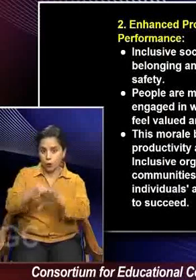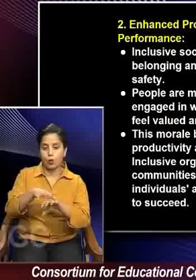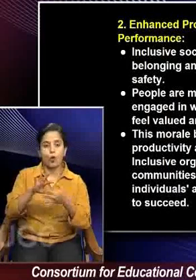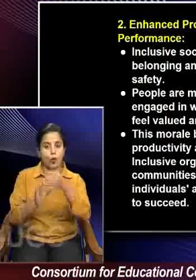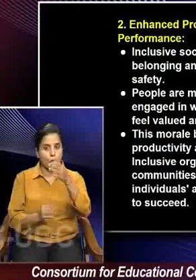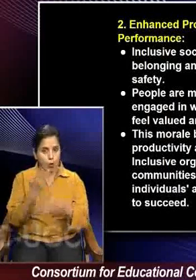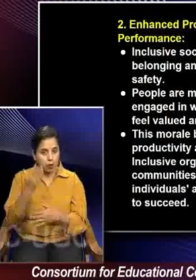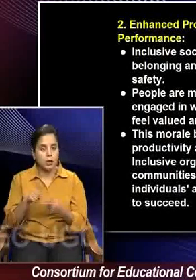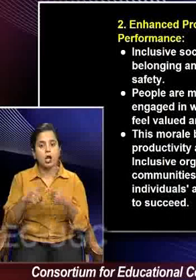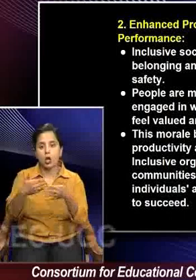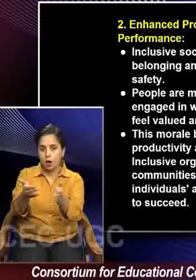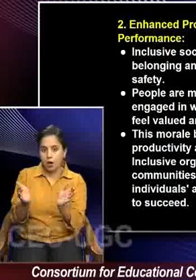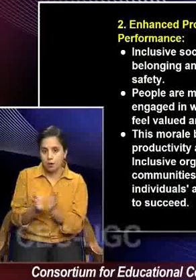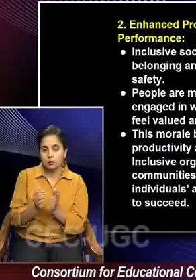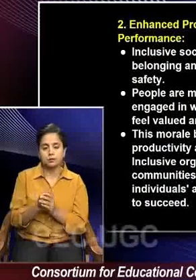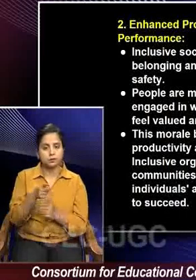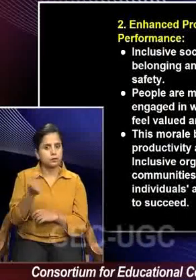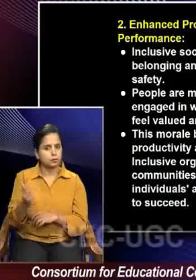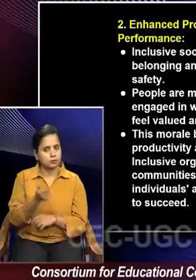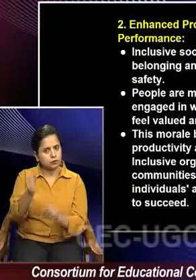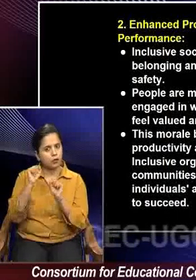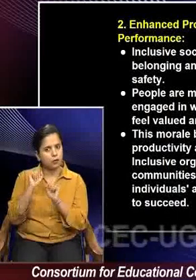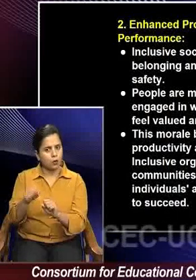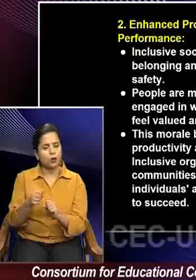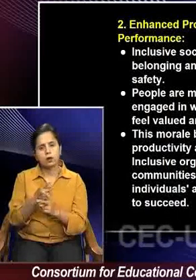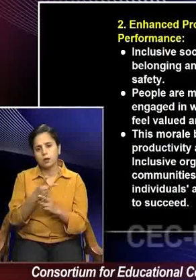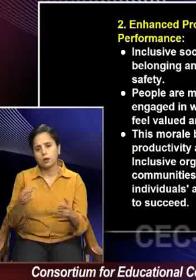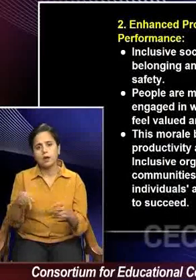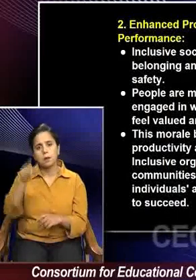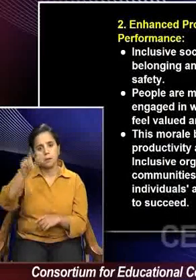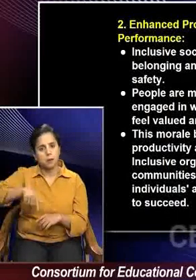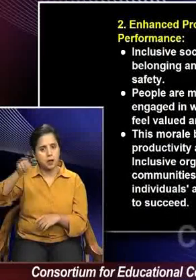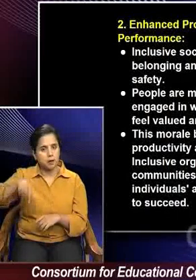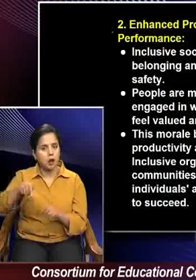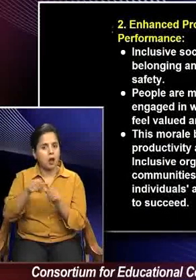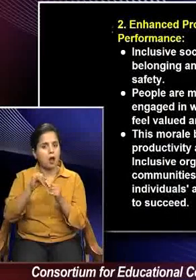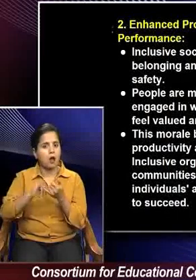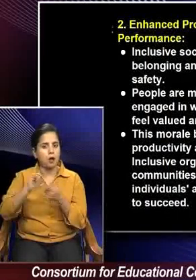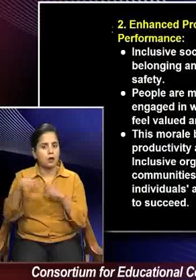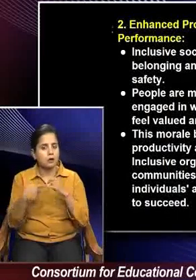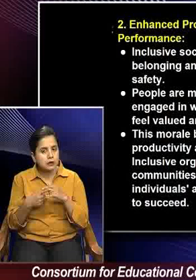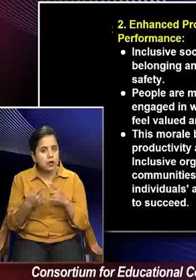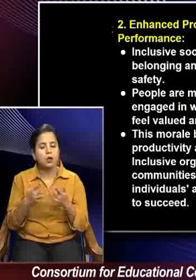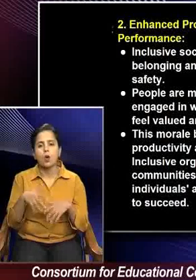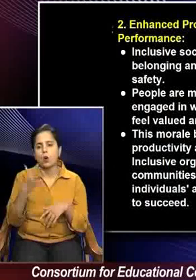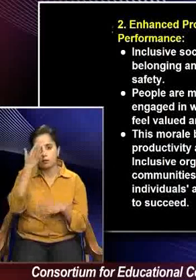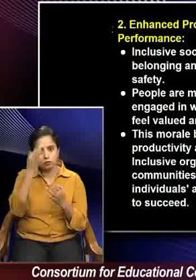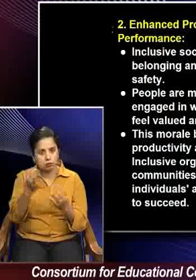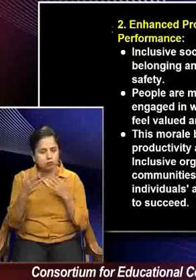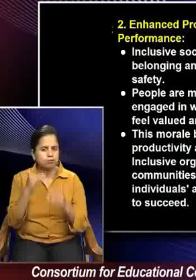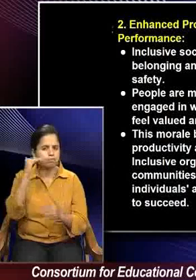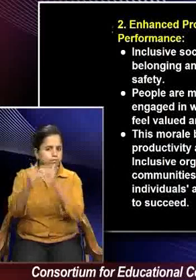organizations and communities, they use their various individual assets and talents to